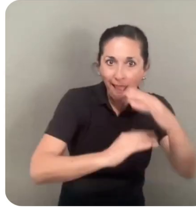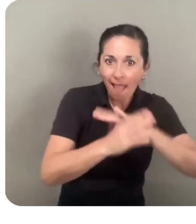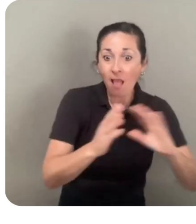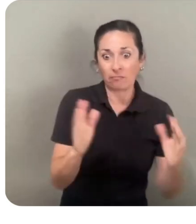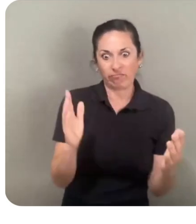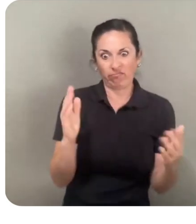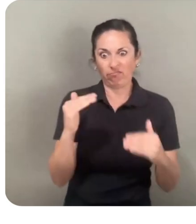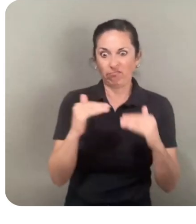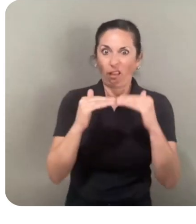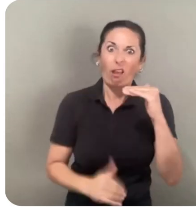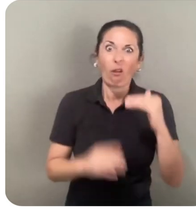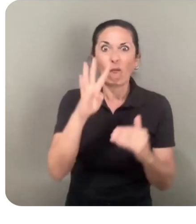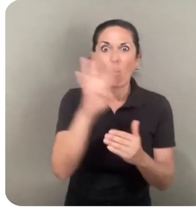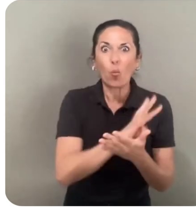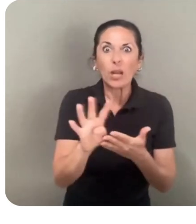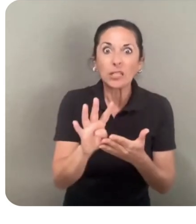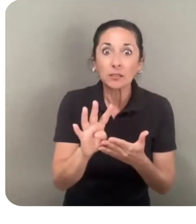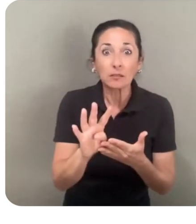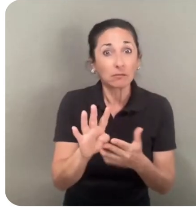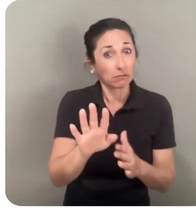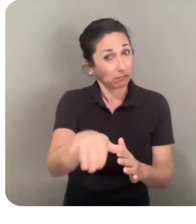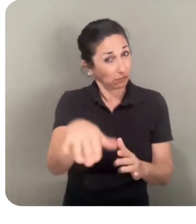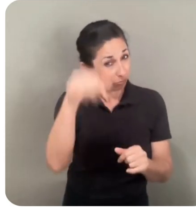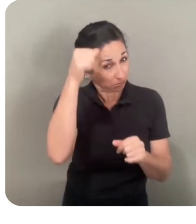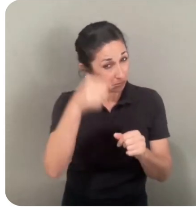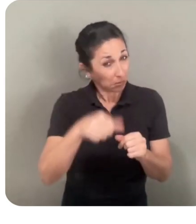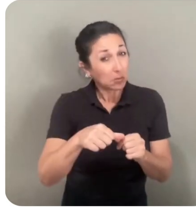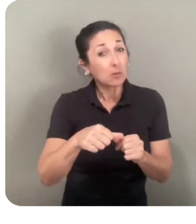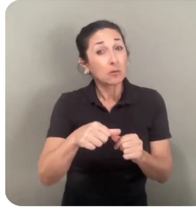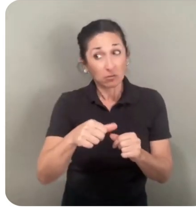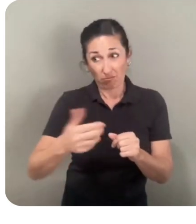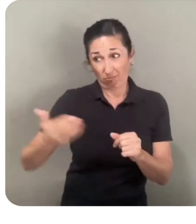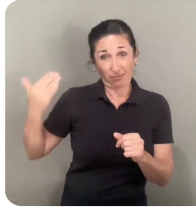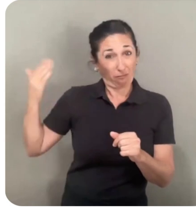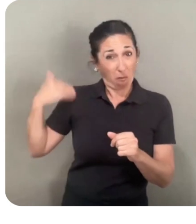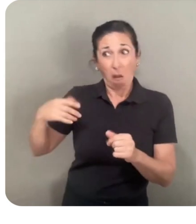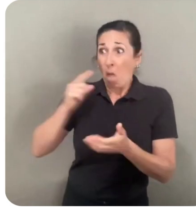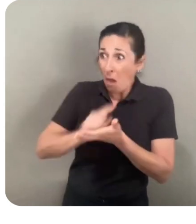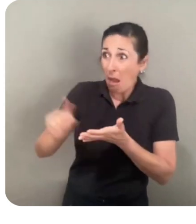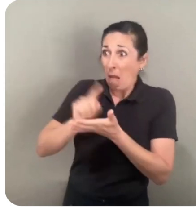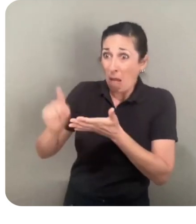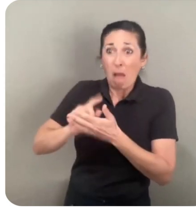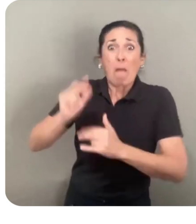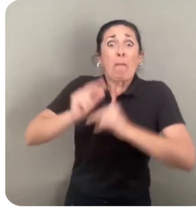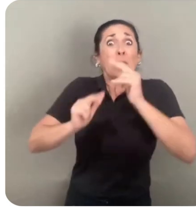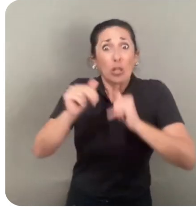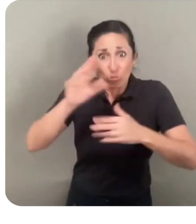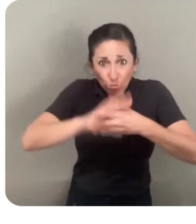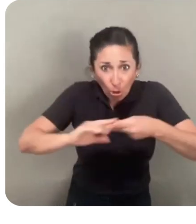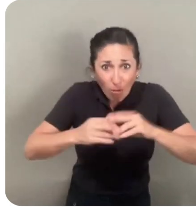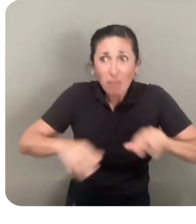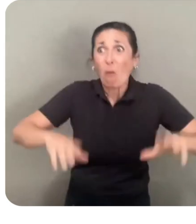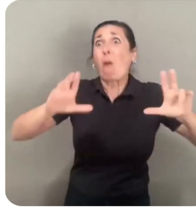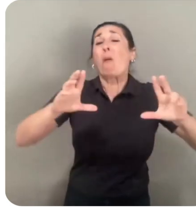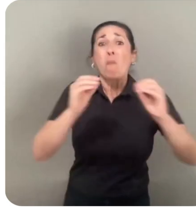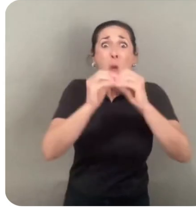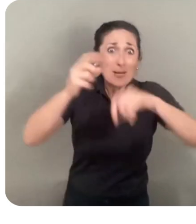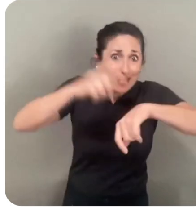than 4 weeks. If you remember, it took us weeks to build the storyboard.